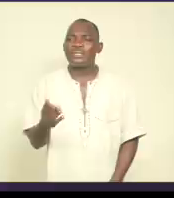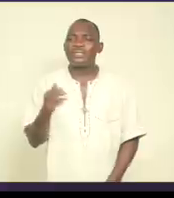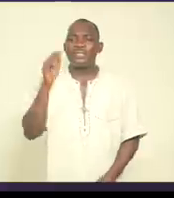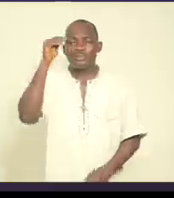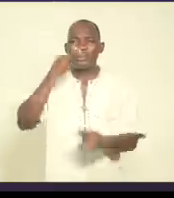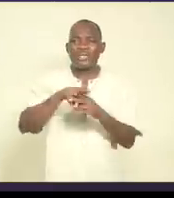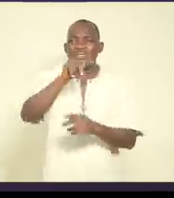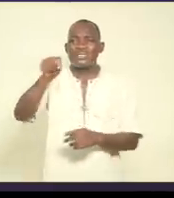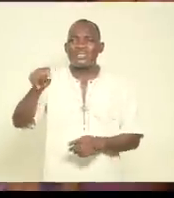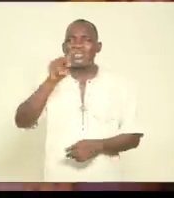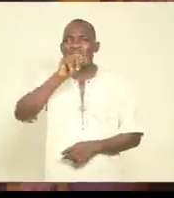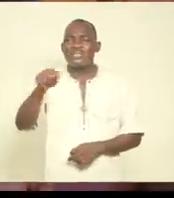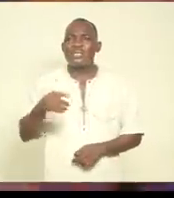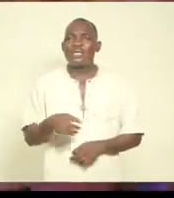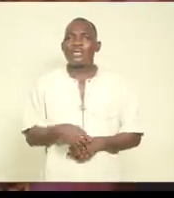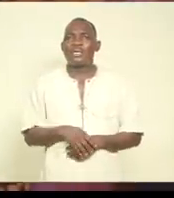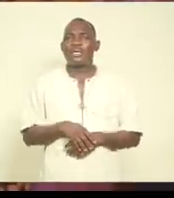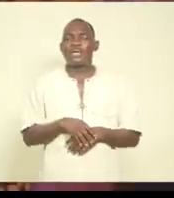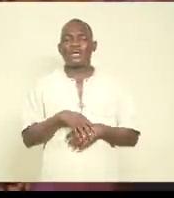Titi.